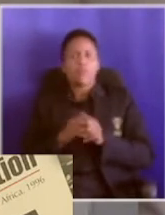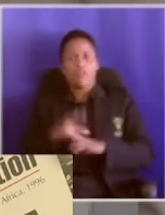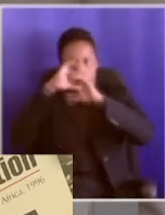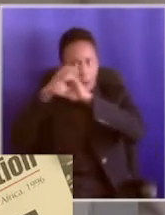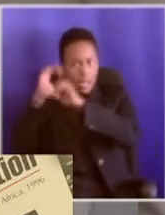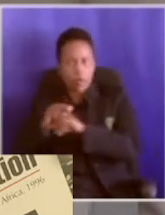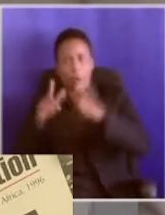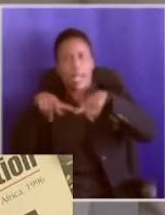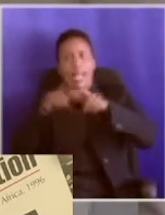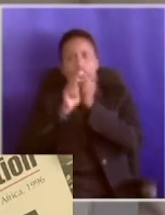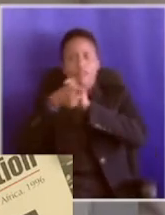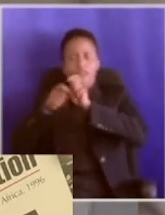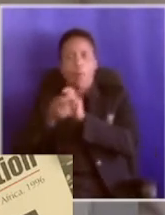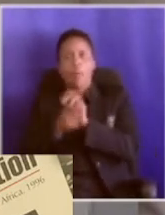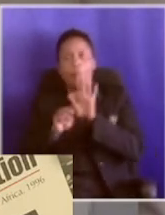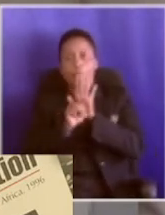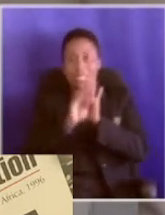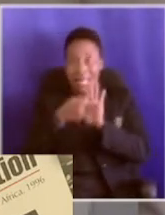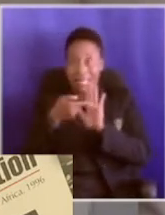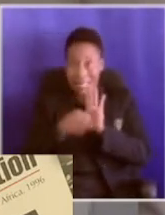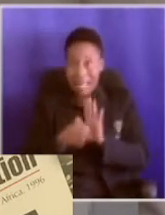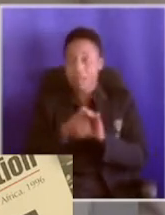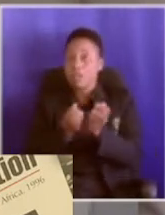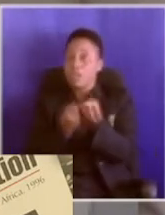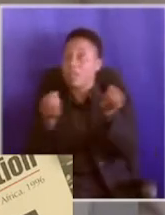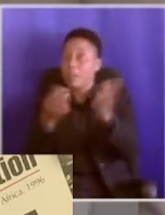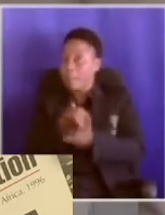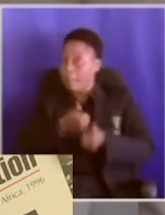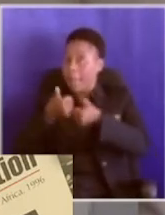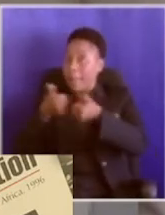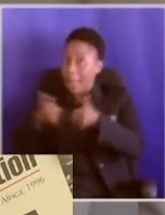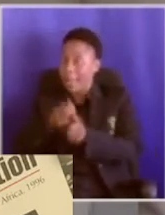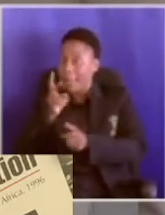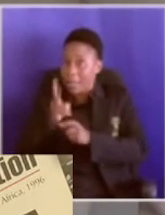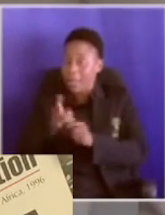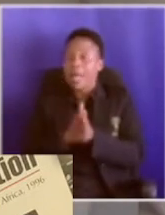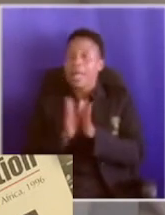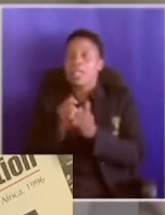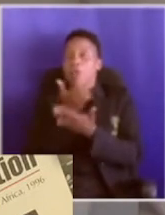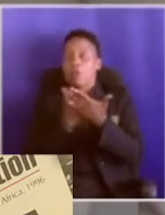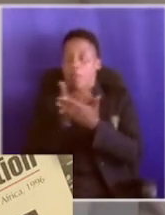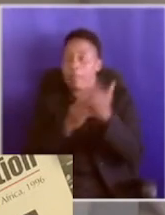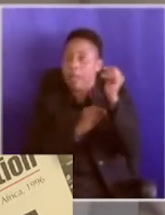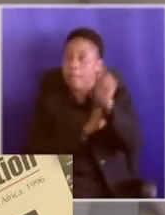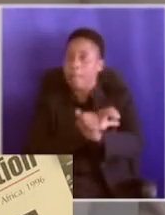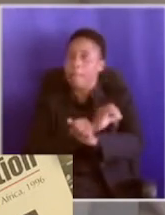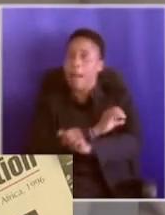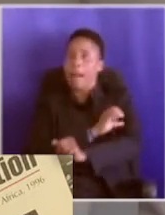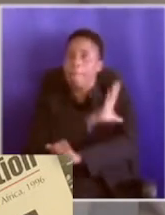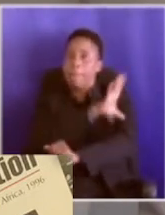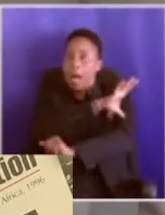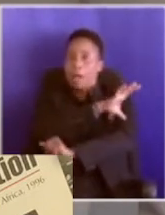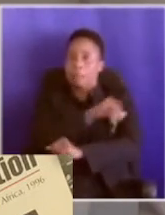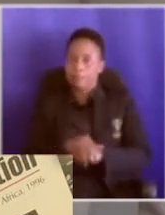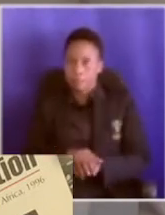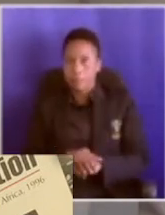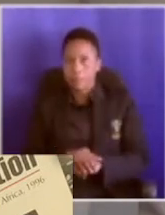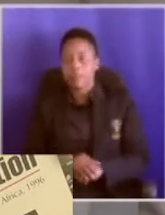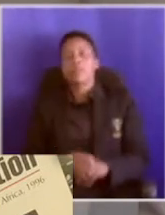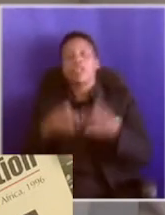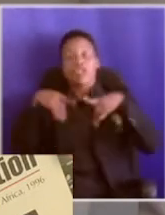that are based on redistribution and economic empowerment. Chair, Venezuela